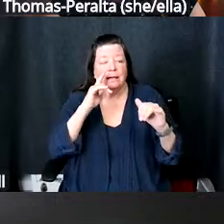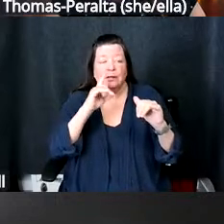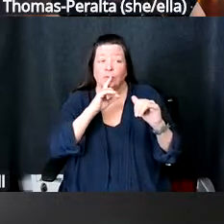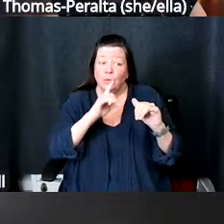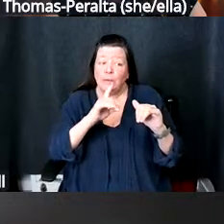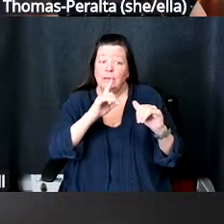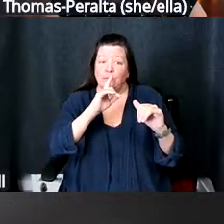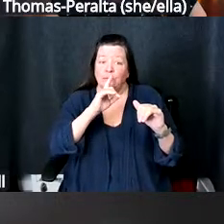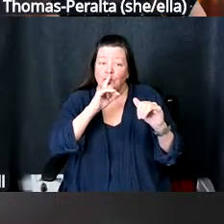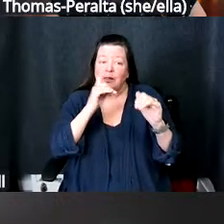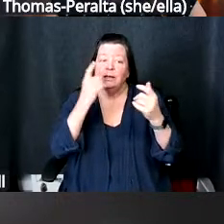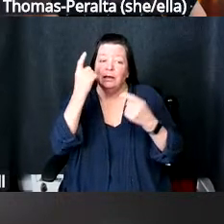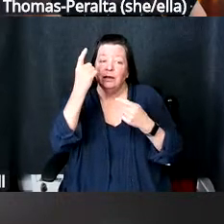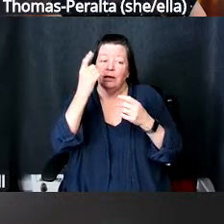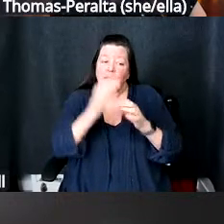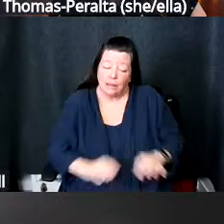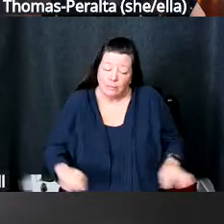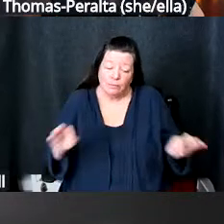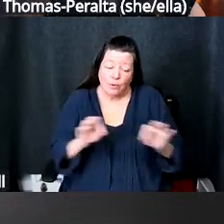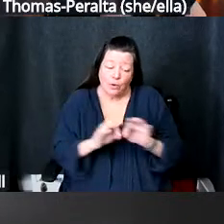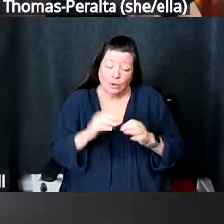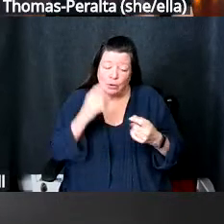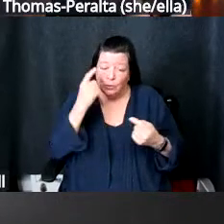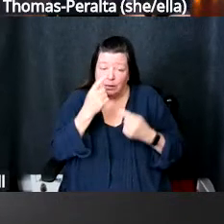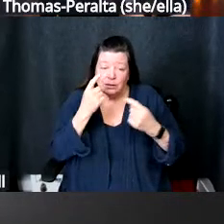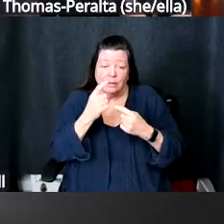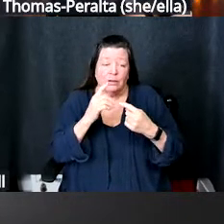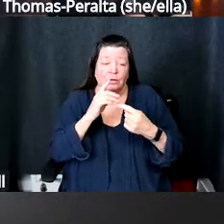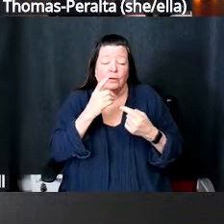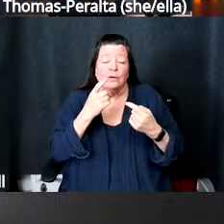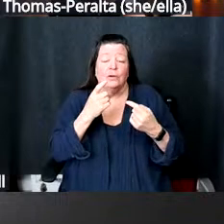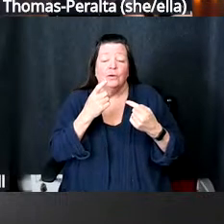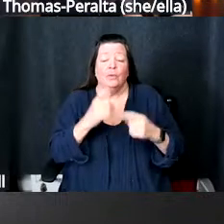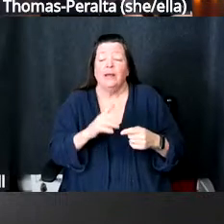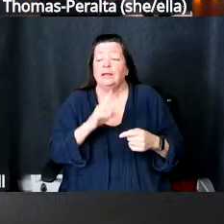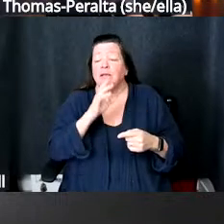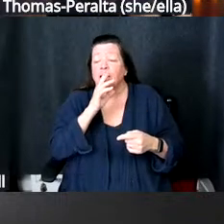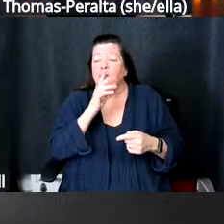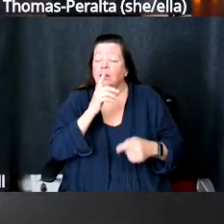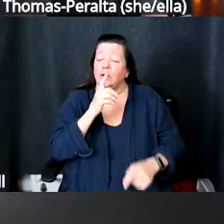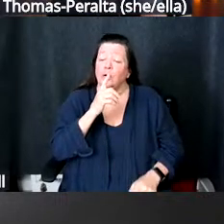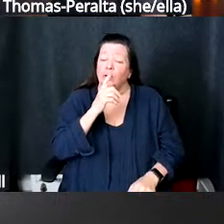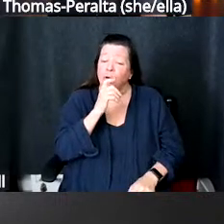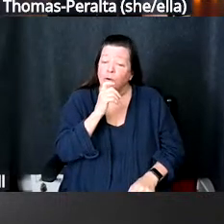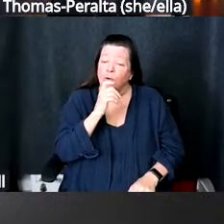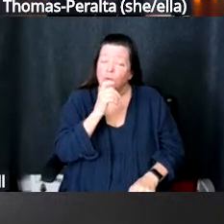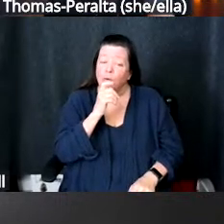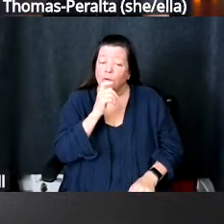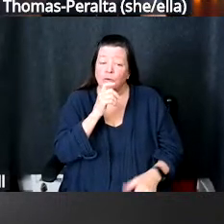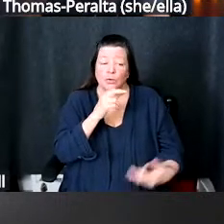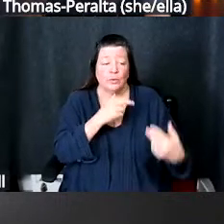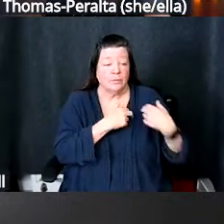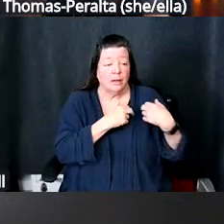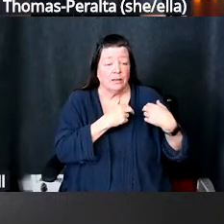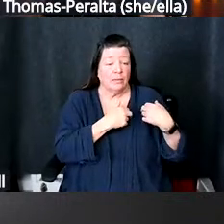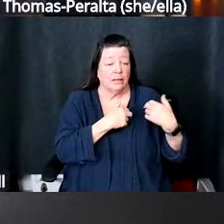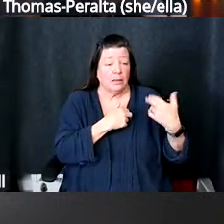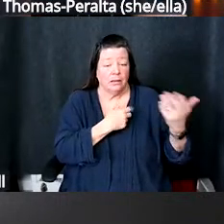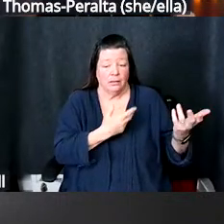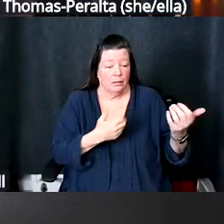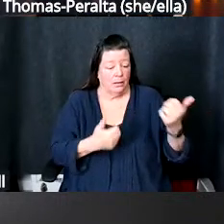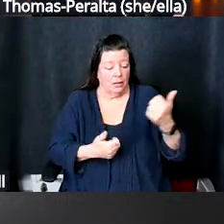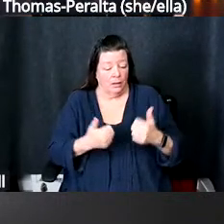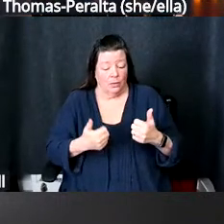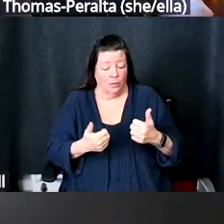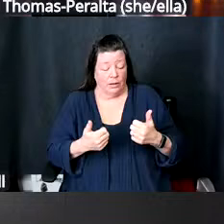to consider when talking about whose responsibility it is, what entity's